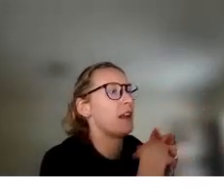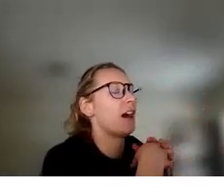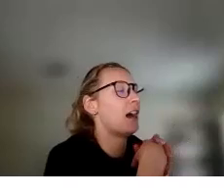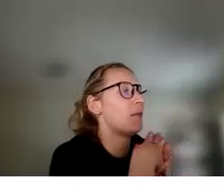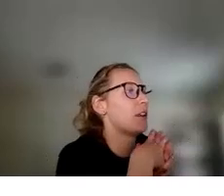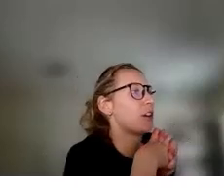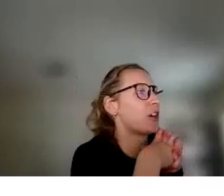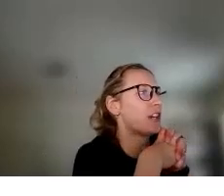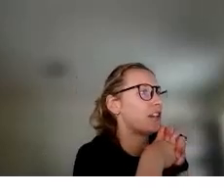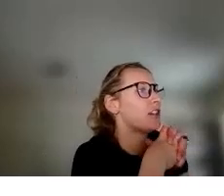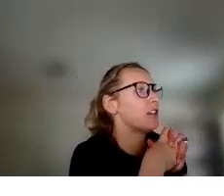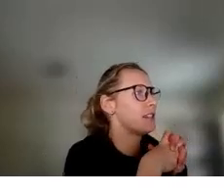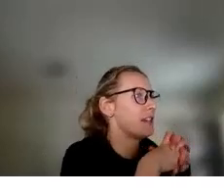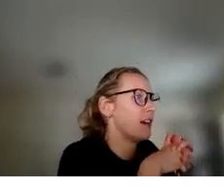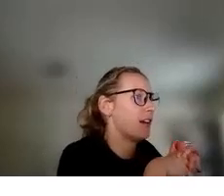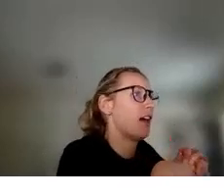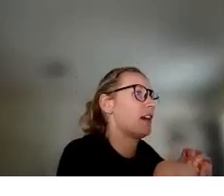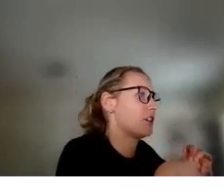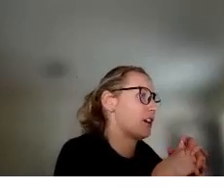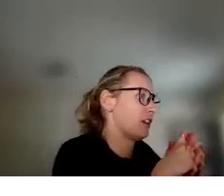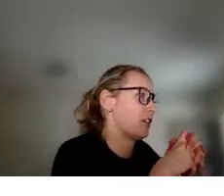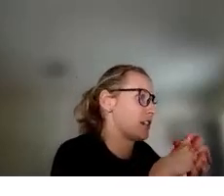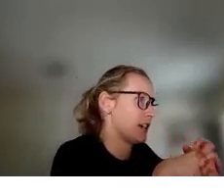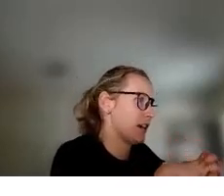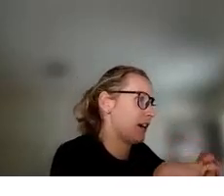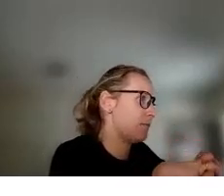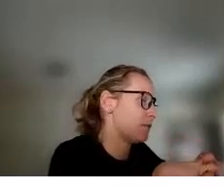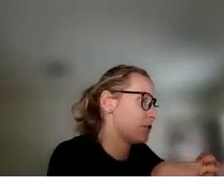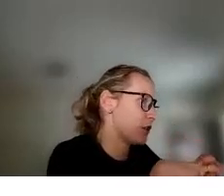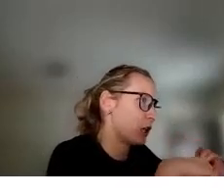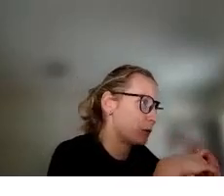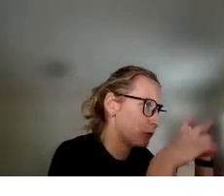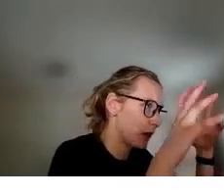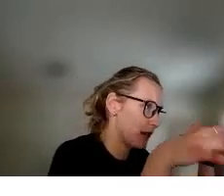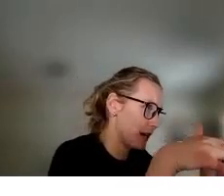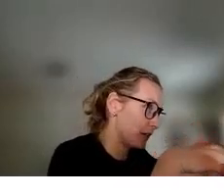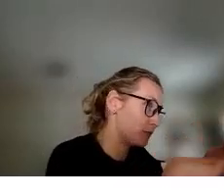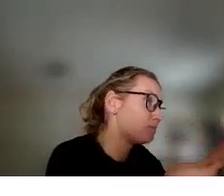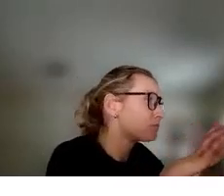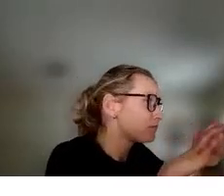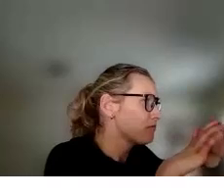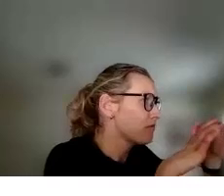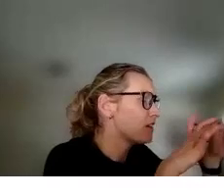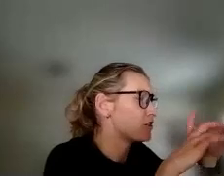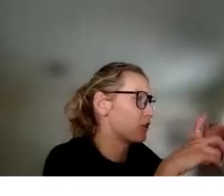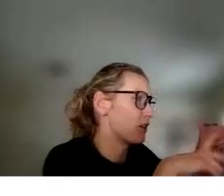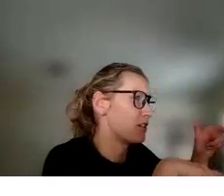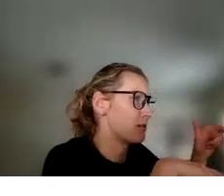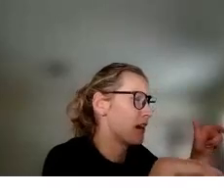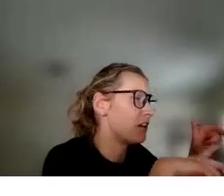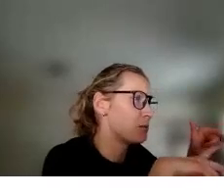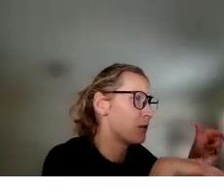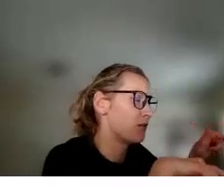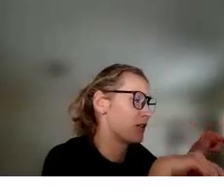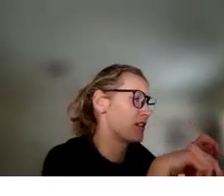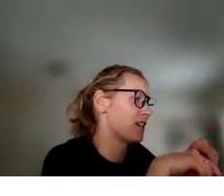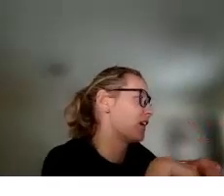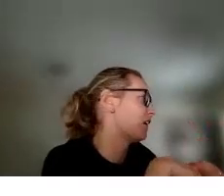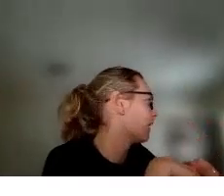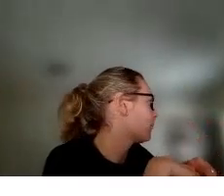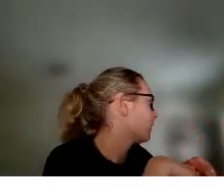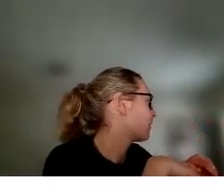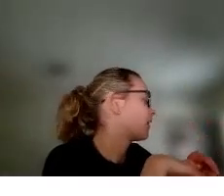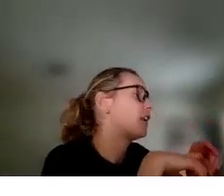waiver, but the current CLLI targeting criteria. So right now, children to be eligible